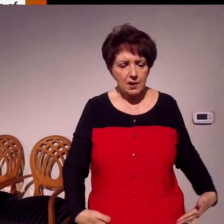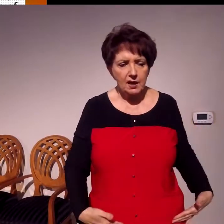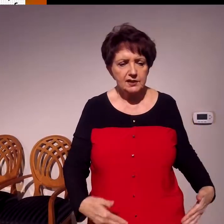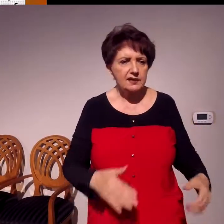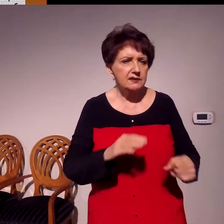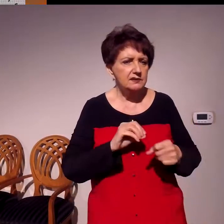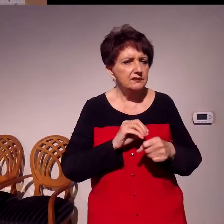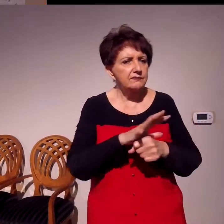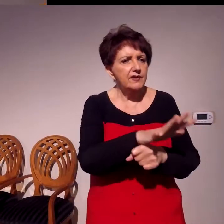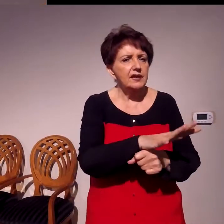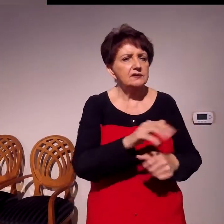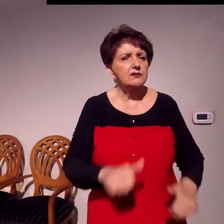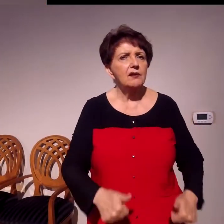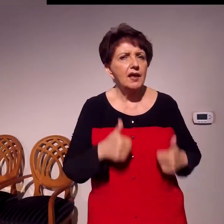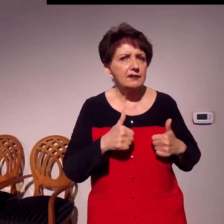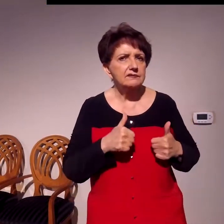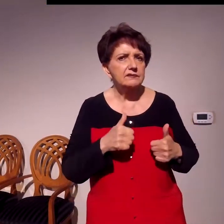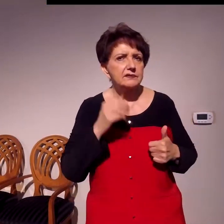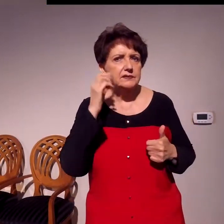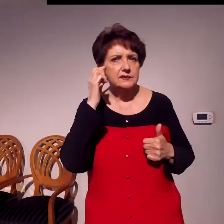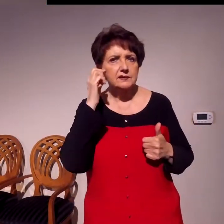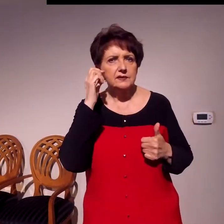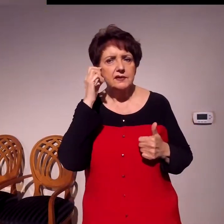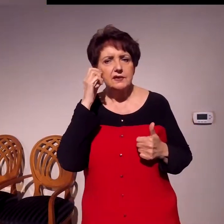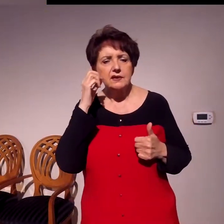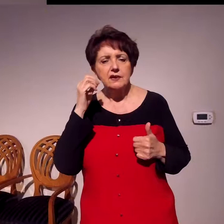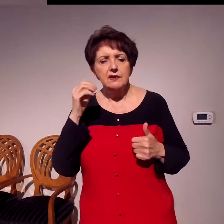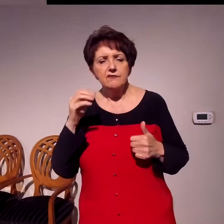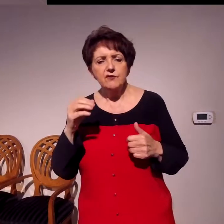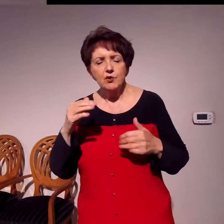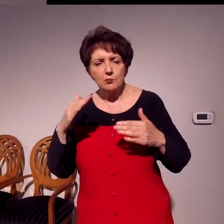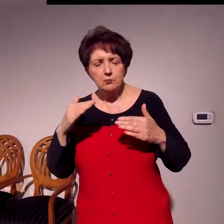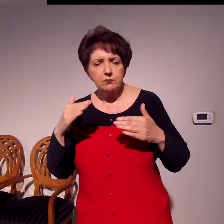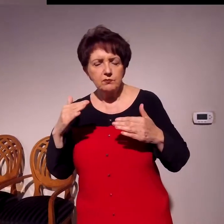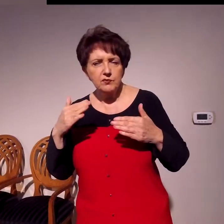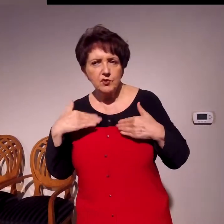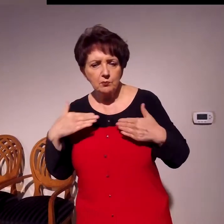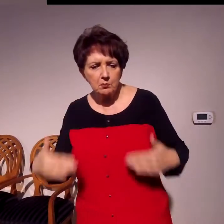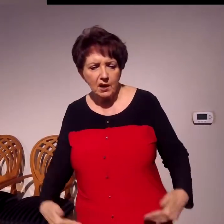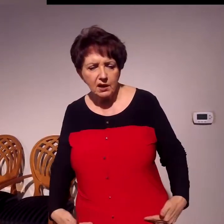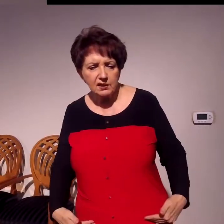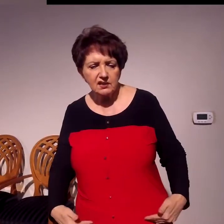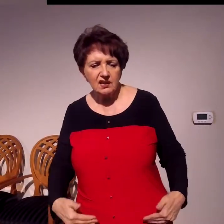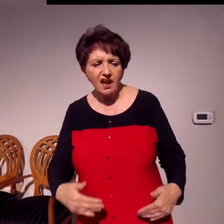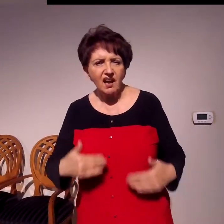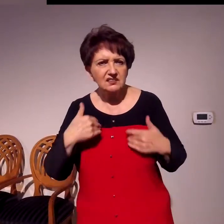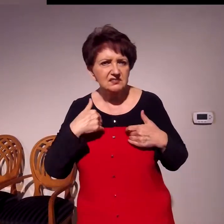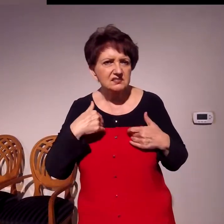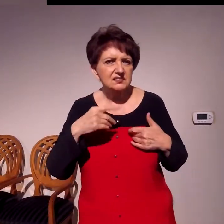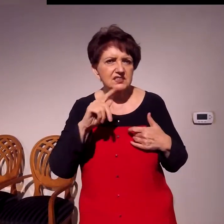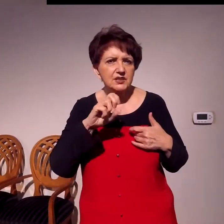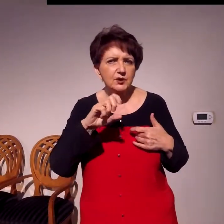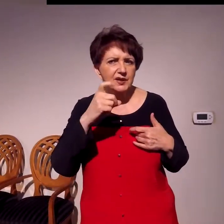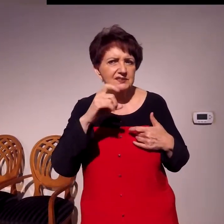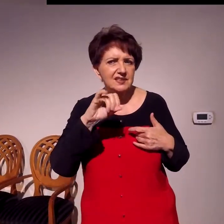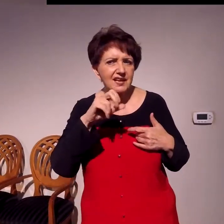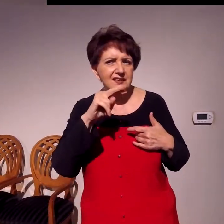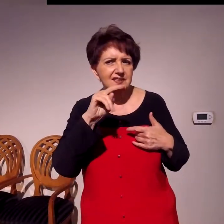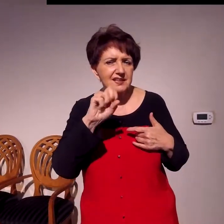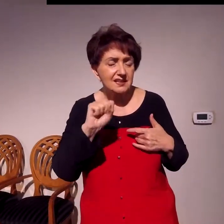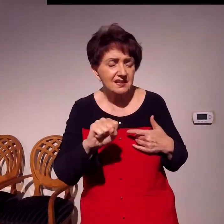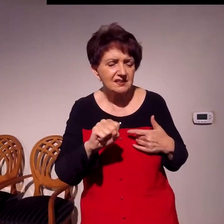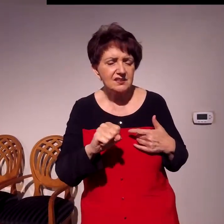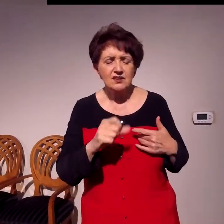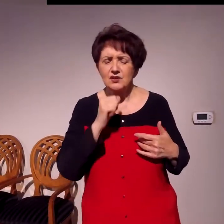our life. When our body is out of sorts, when we have toxins in our body, when we're not sleeping, not eating well, when